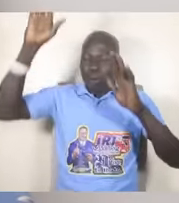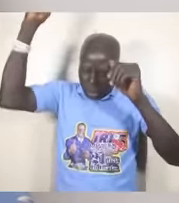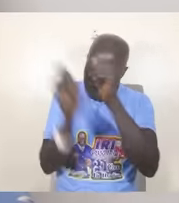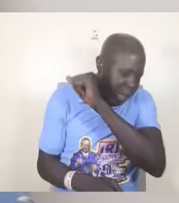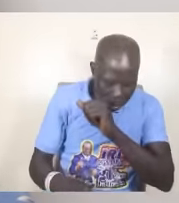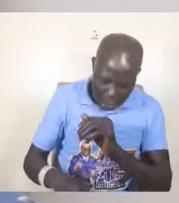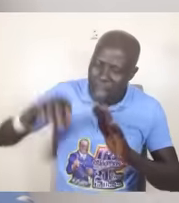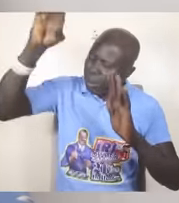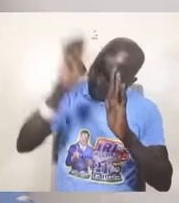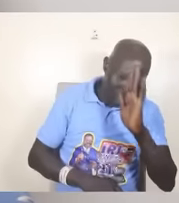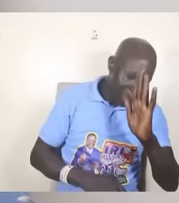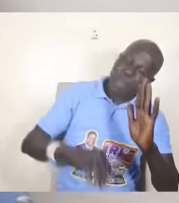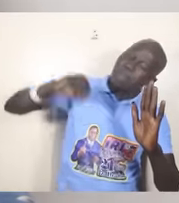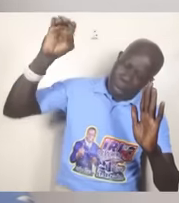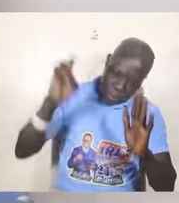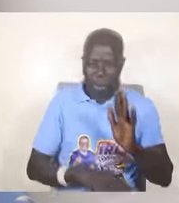I want to pray.